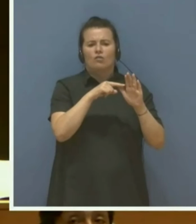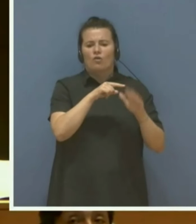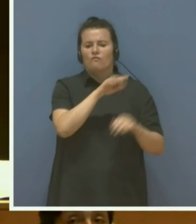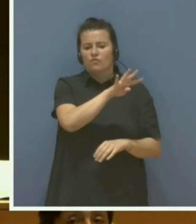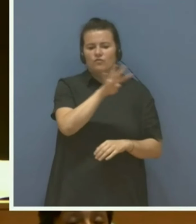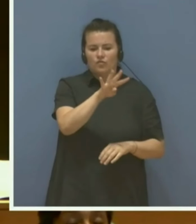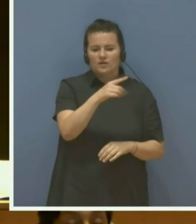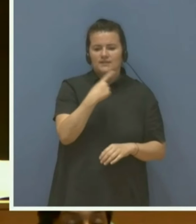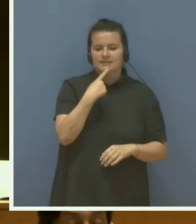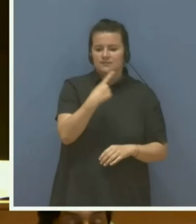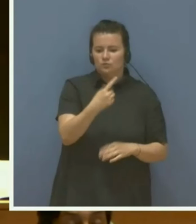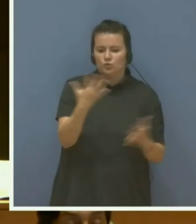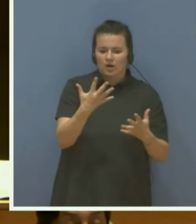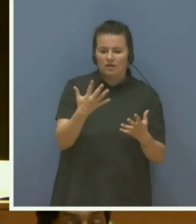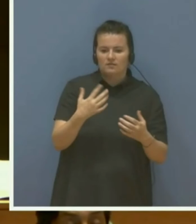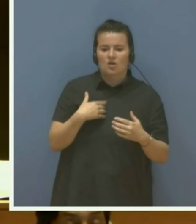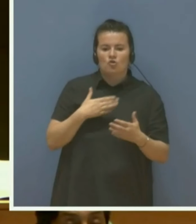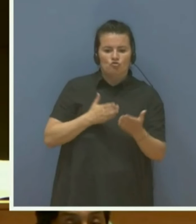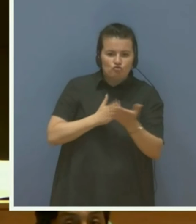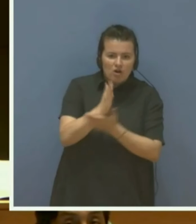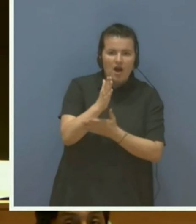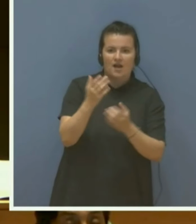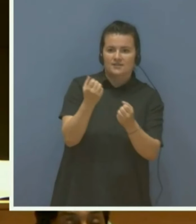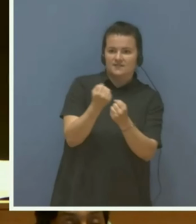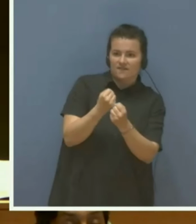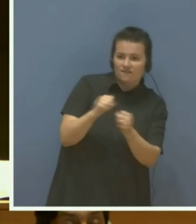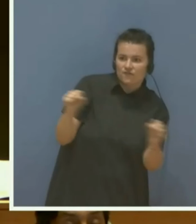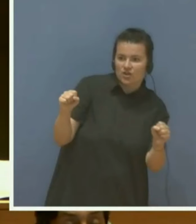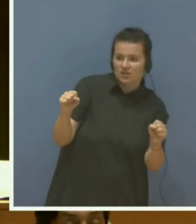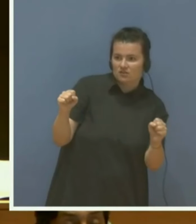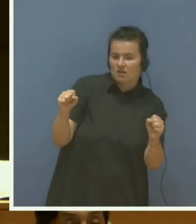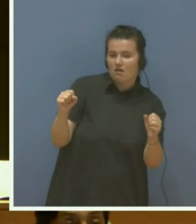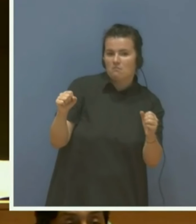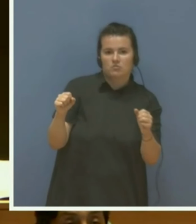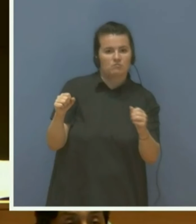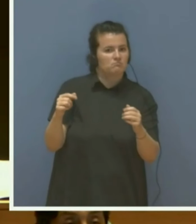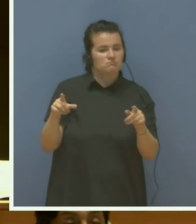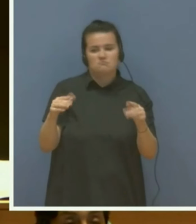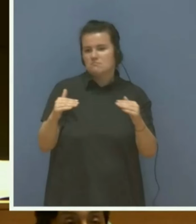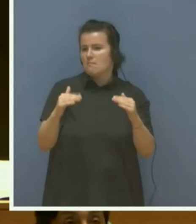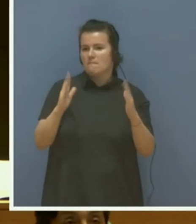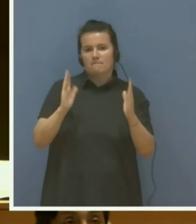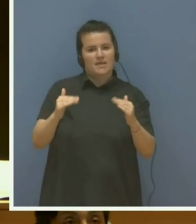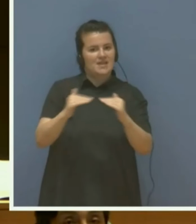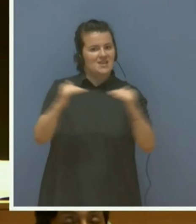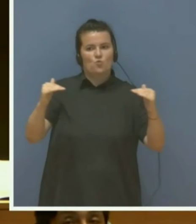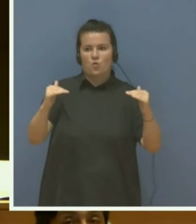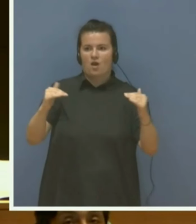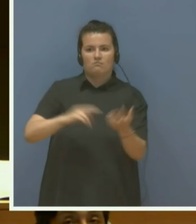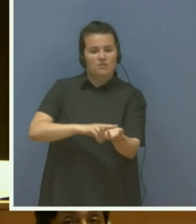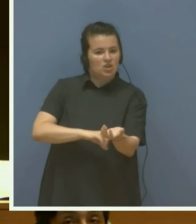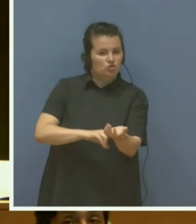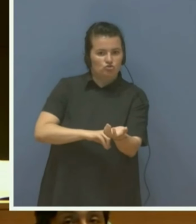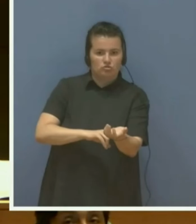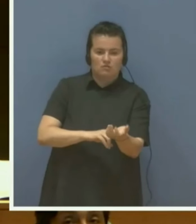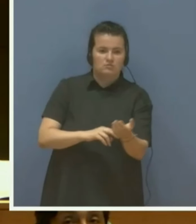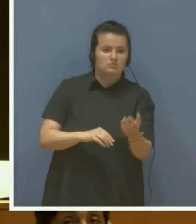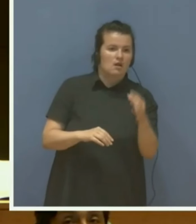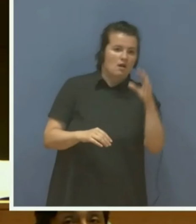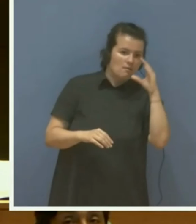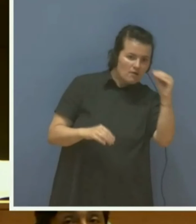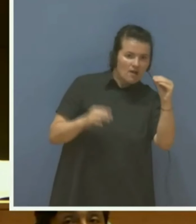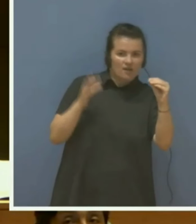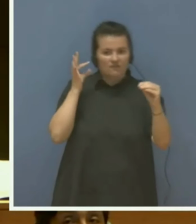and freedoms recognized herein are equally guaranteed to male and female Indigenous individuals.